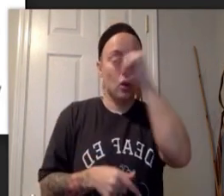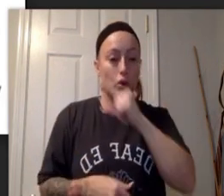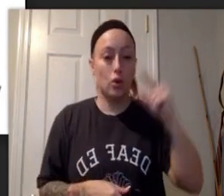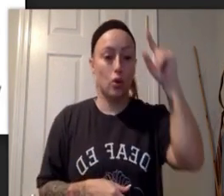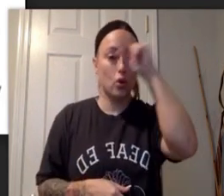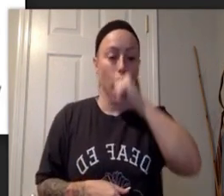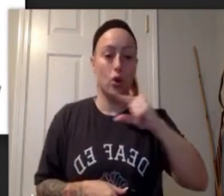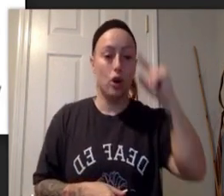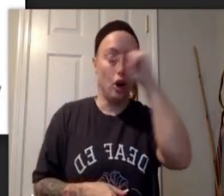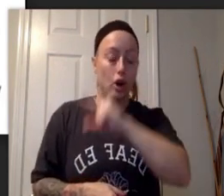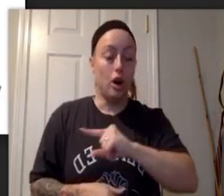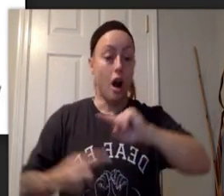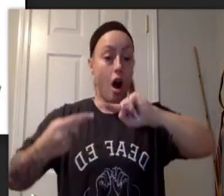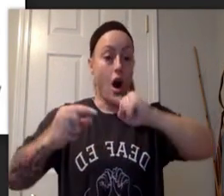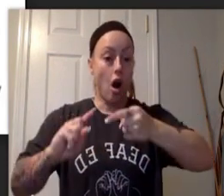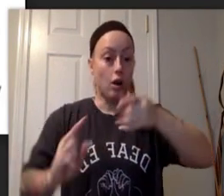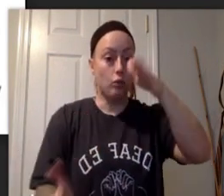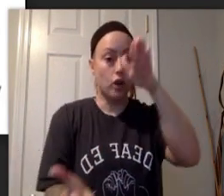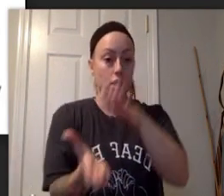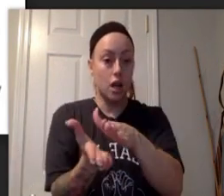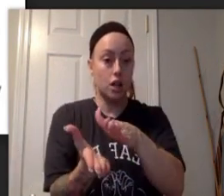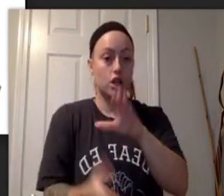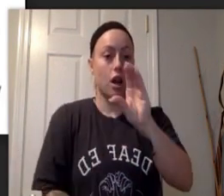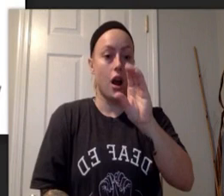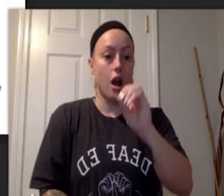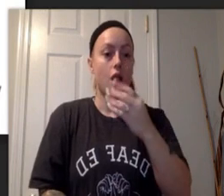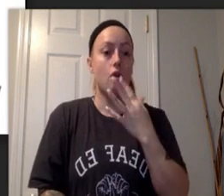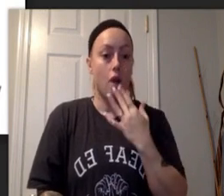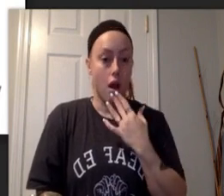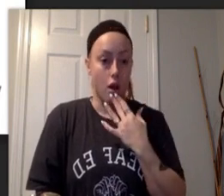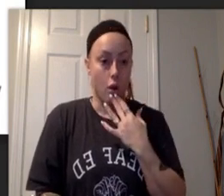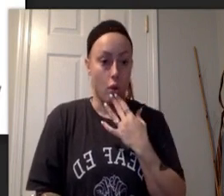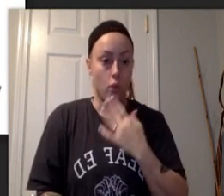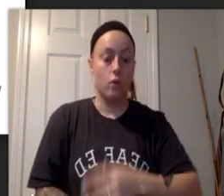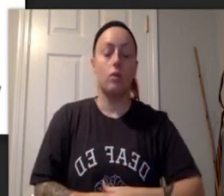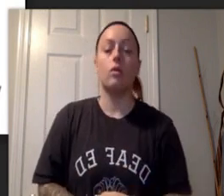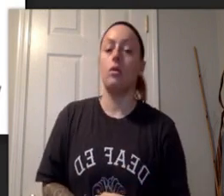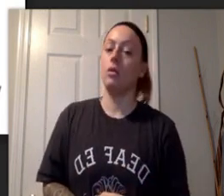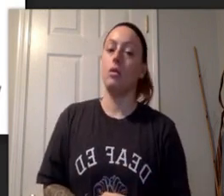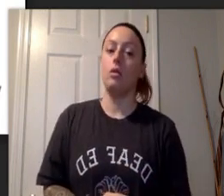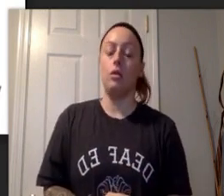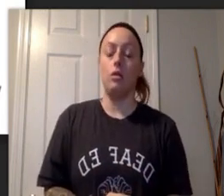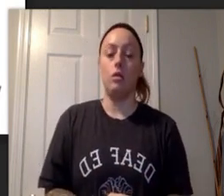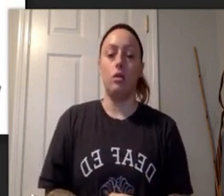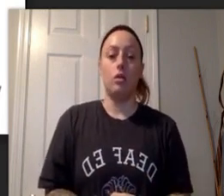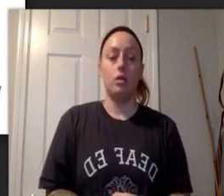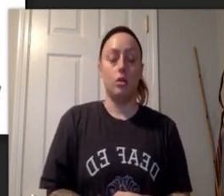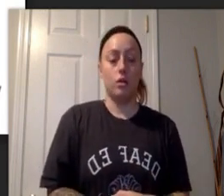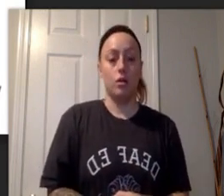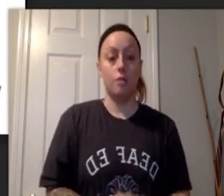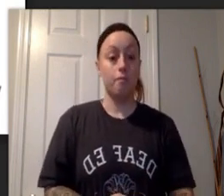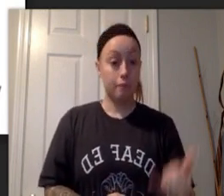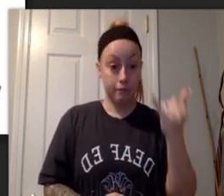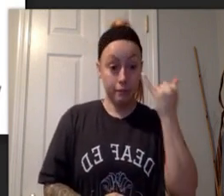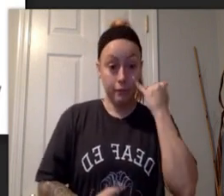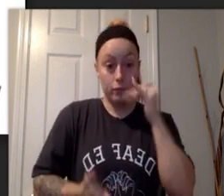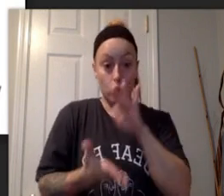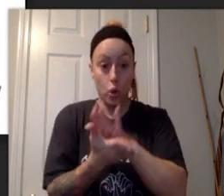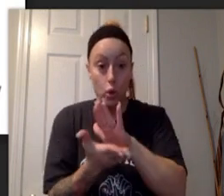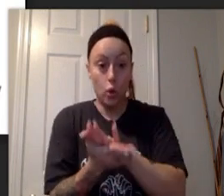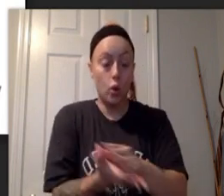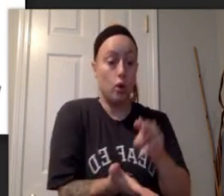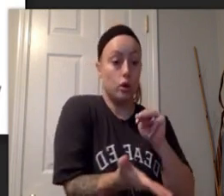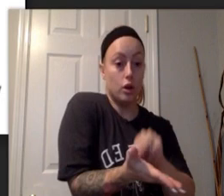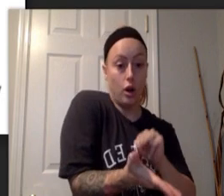harm reduction laws. There's some good pages on CDPHE about this and how to access naloxone if you're a school or a doctor or